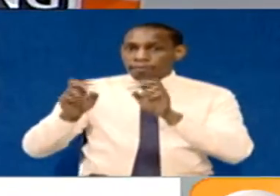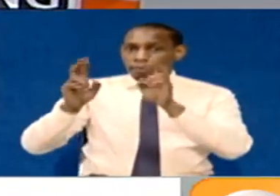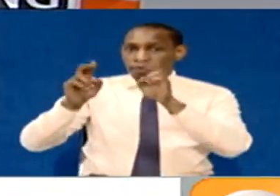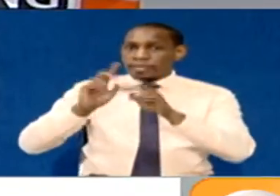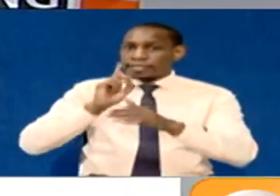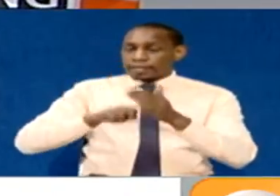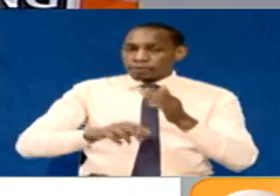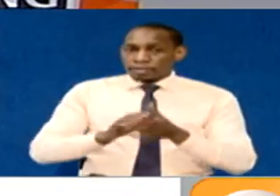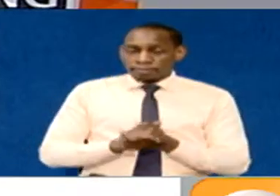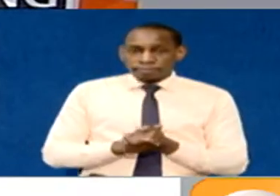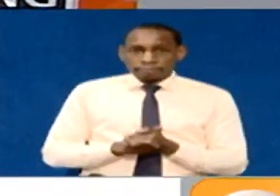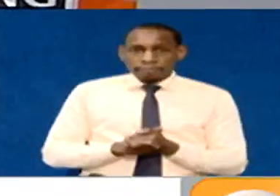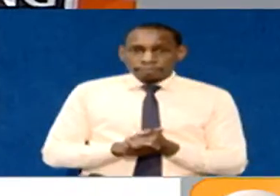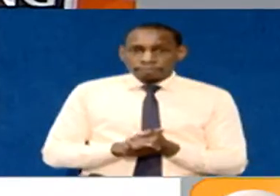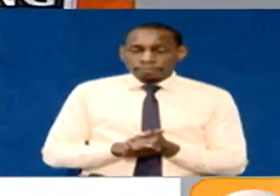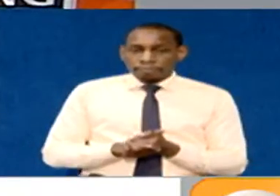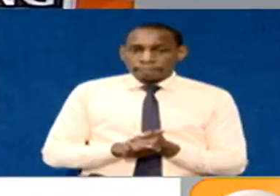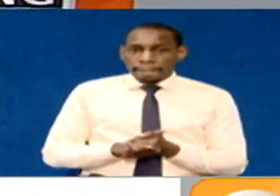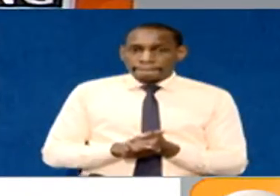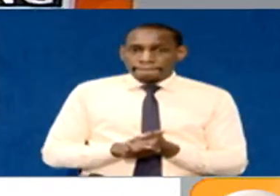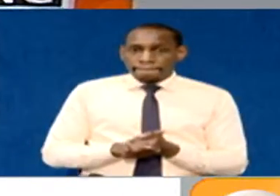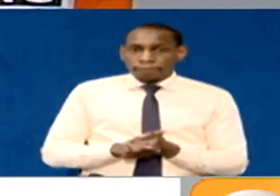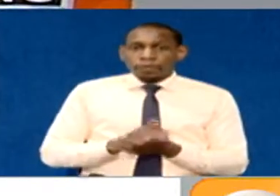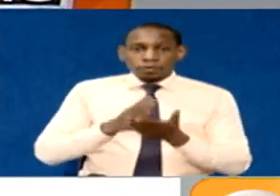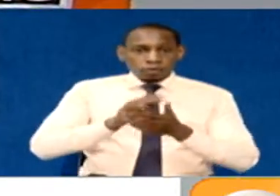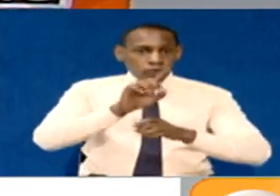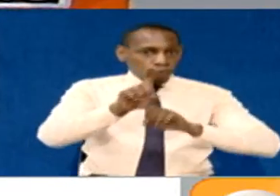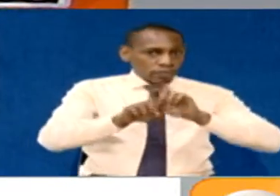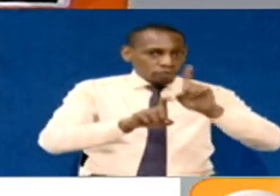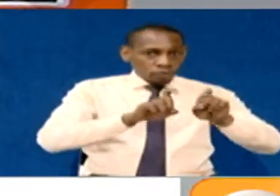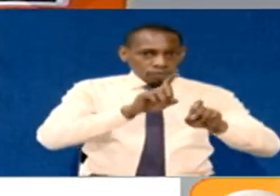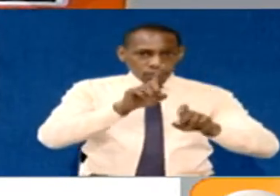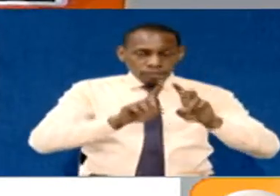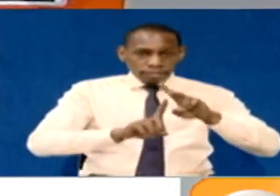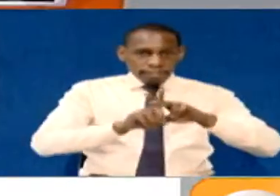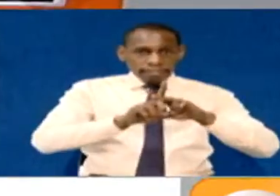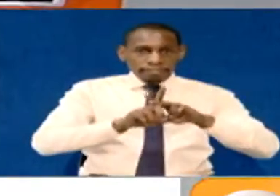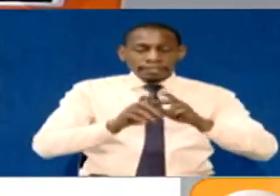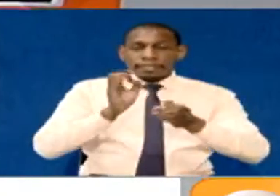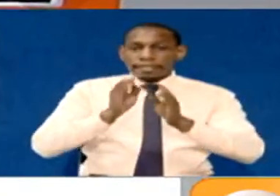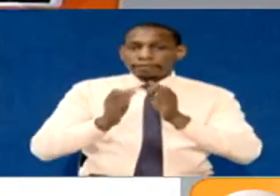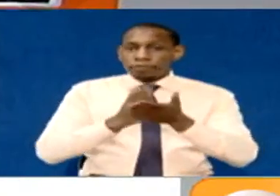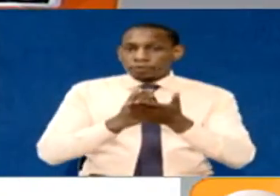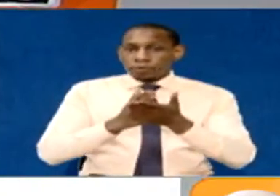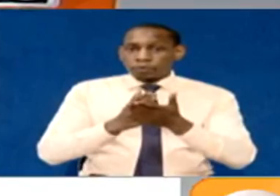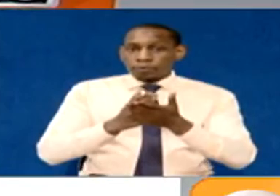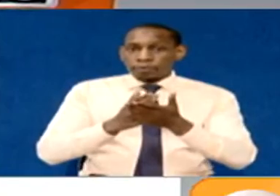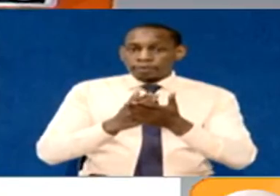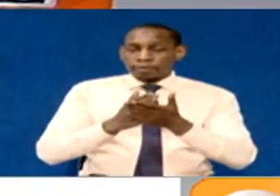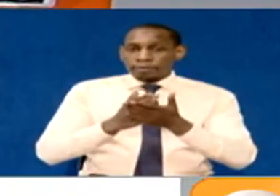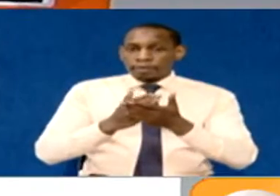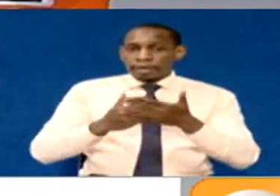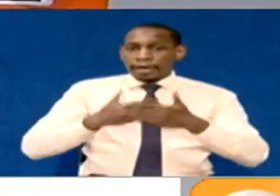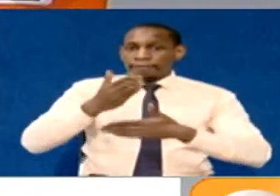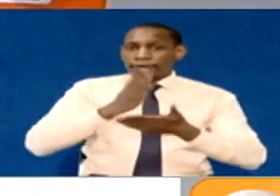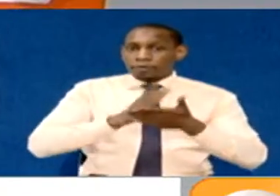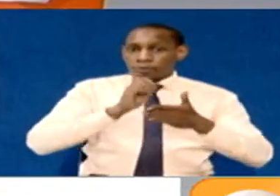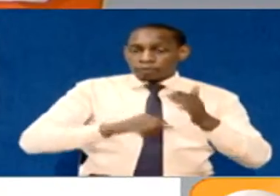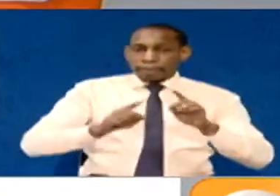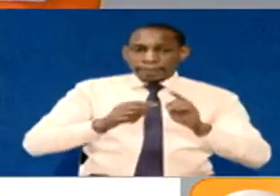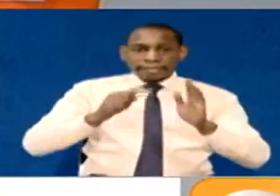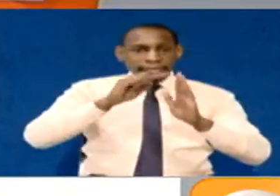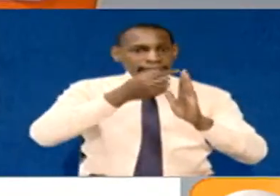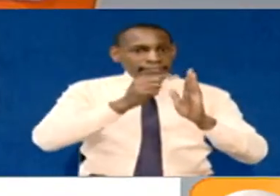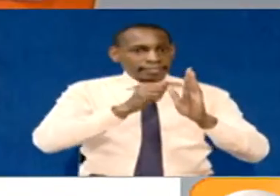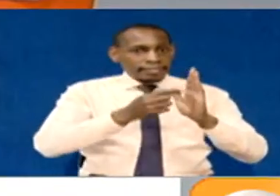the same thing, that, well, there were some queries that were raised, even if it was still then after the fact, but that